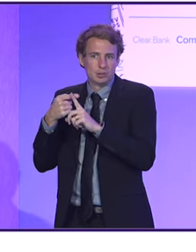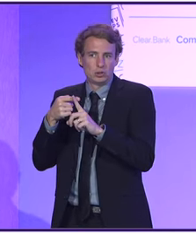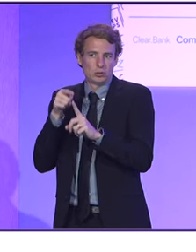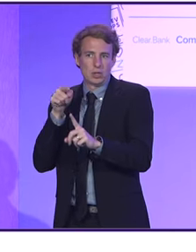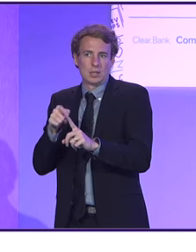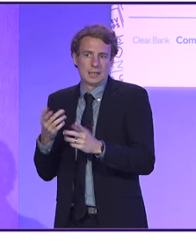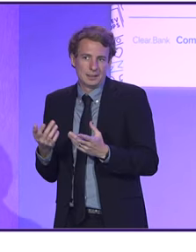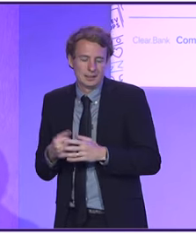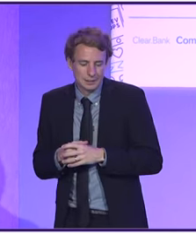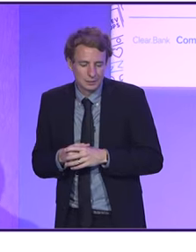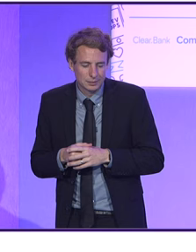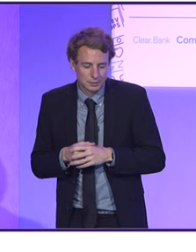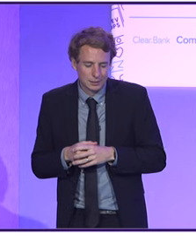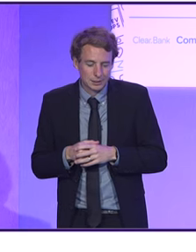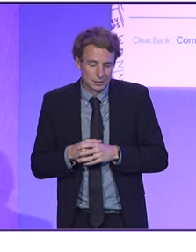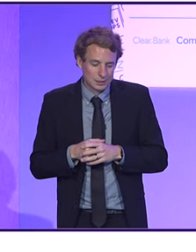And...